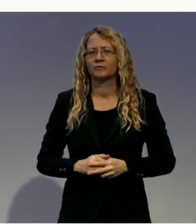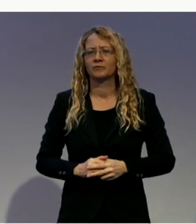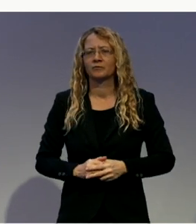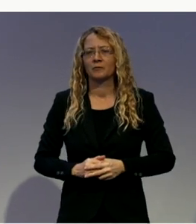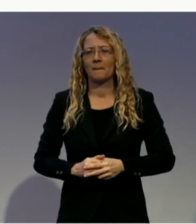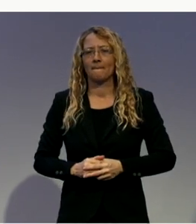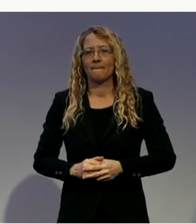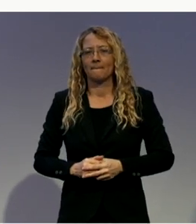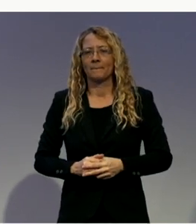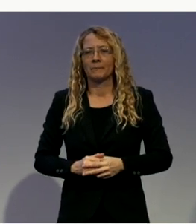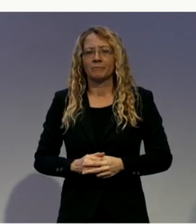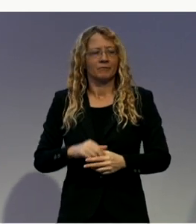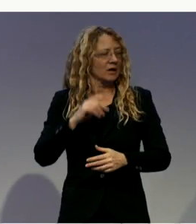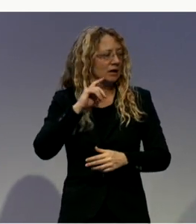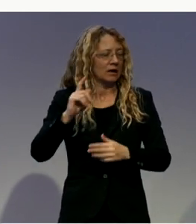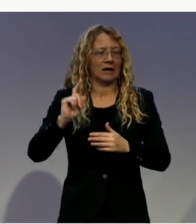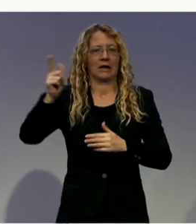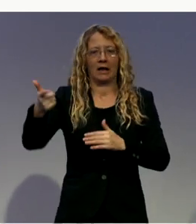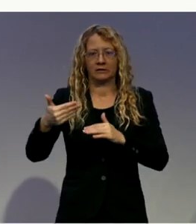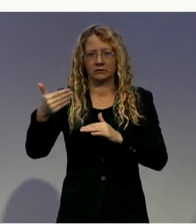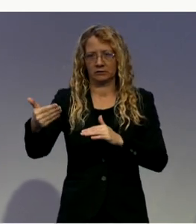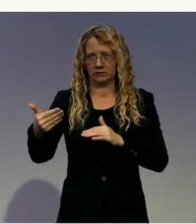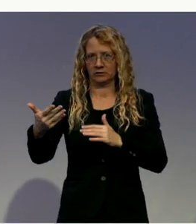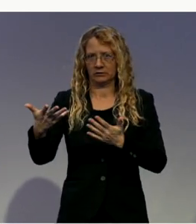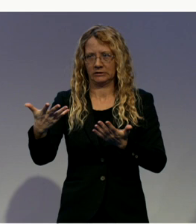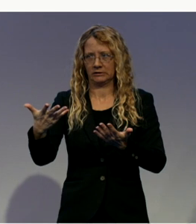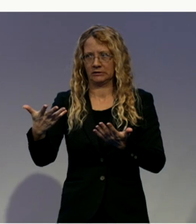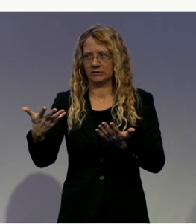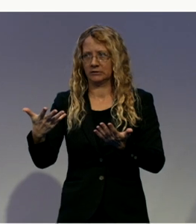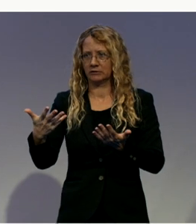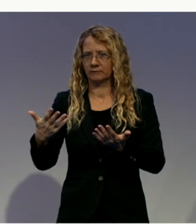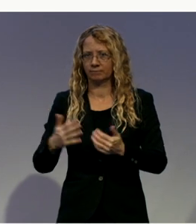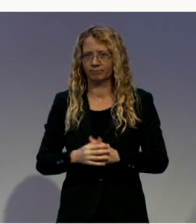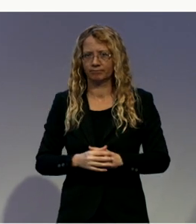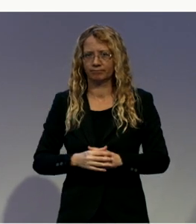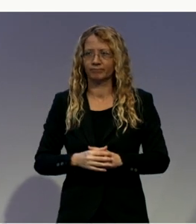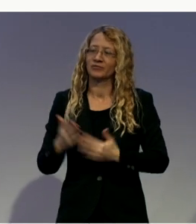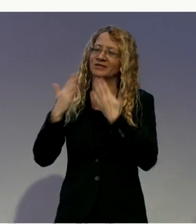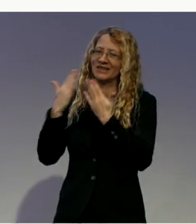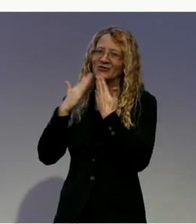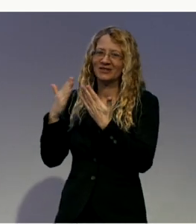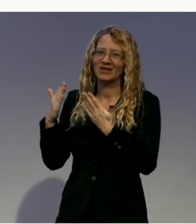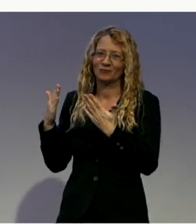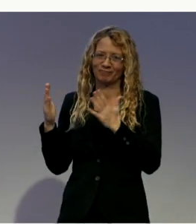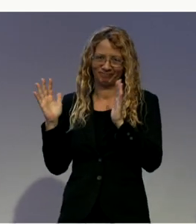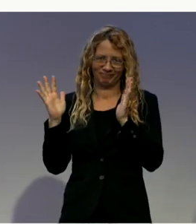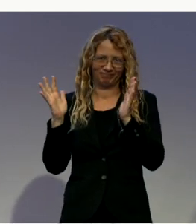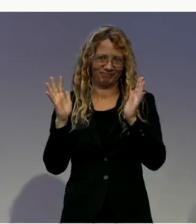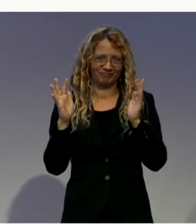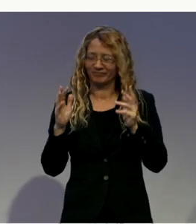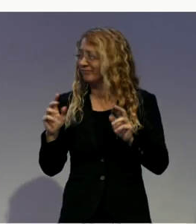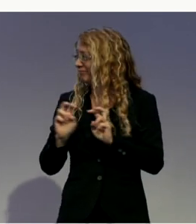Later. Then, all right. Thank you. Yeah, thank you so much. Thank you to all of you. It's been